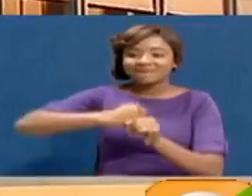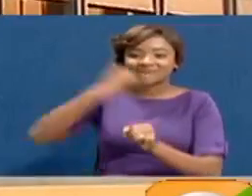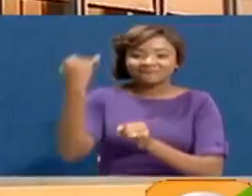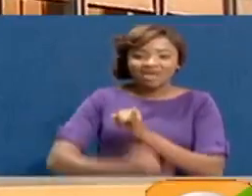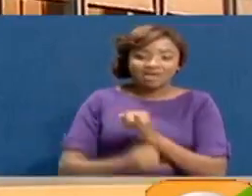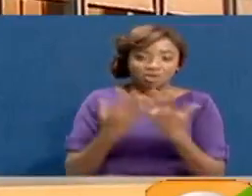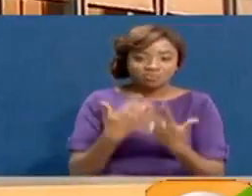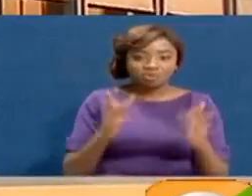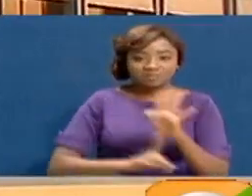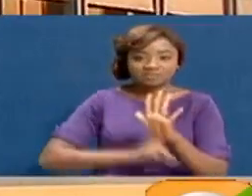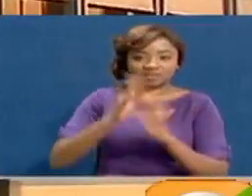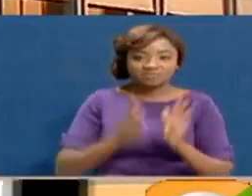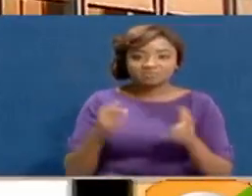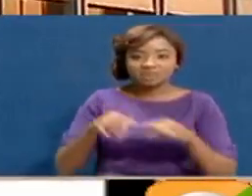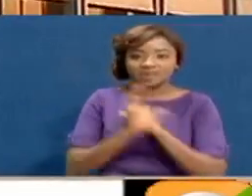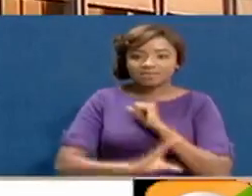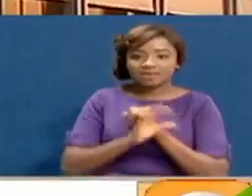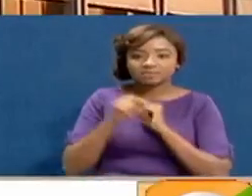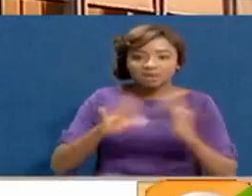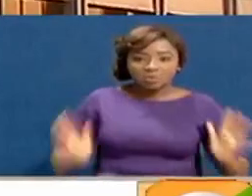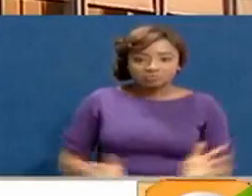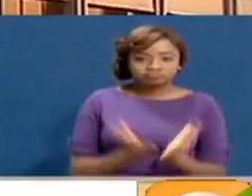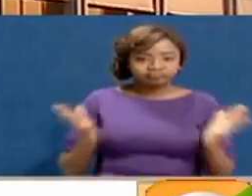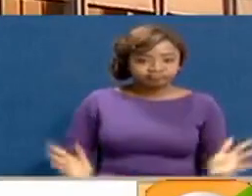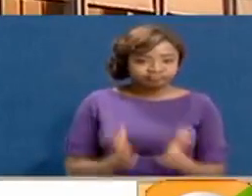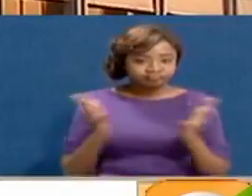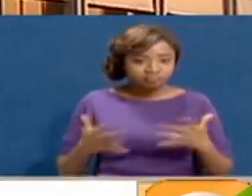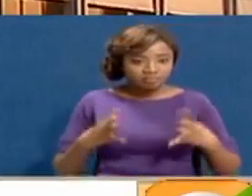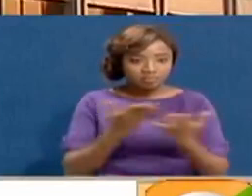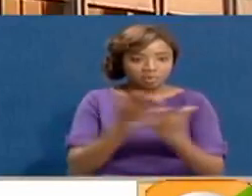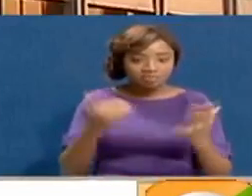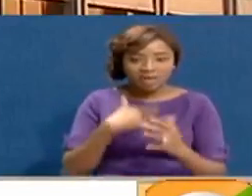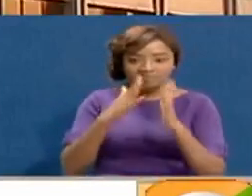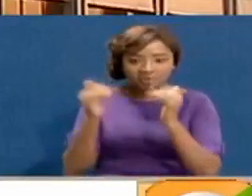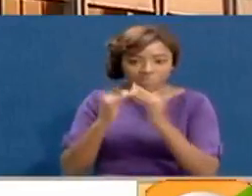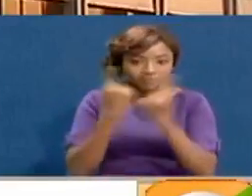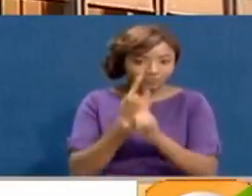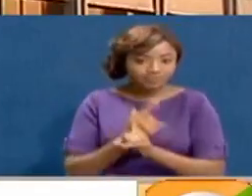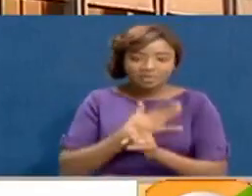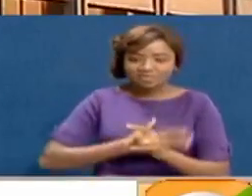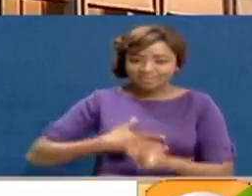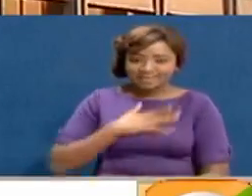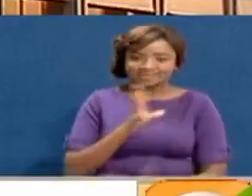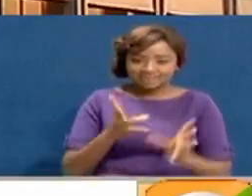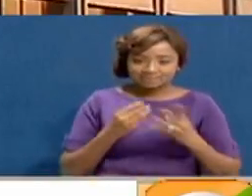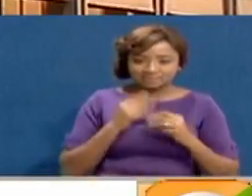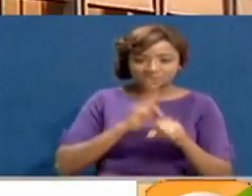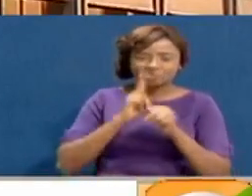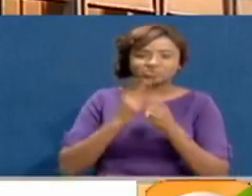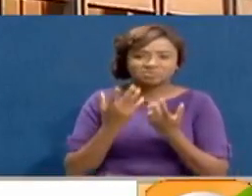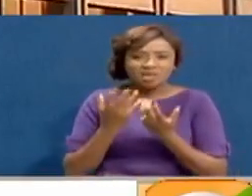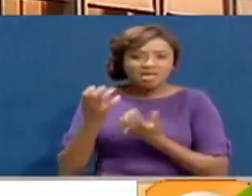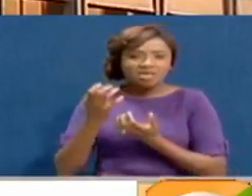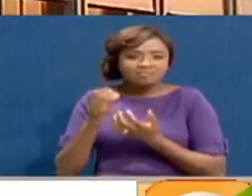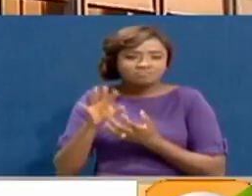The property developers in the country are now encouraging potential homeowners to embrace green building technologies in their housing